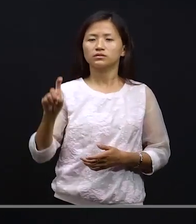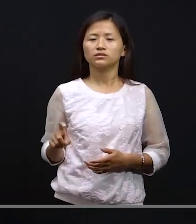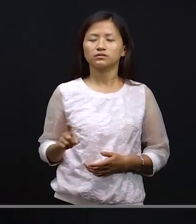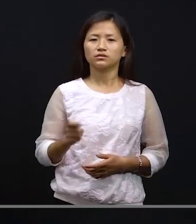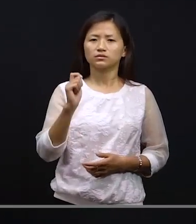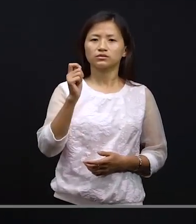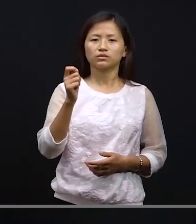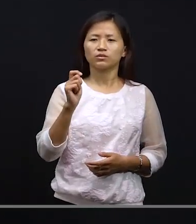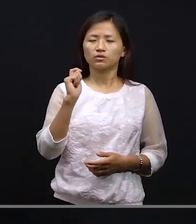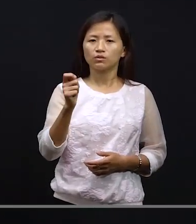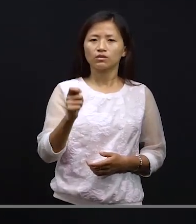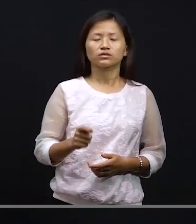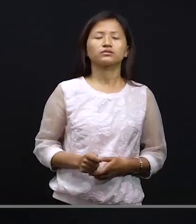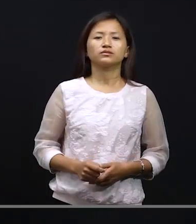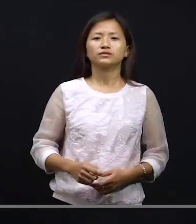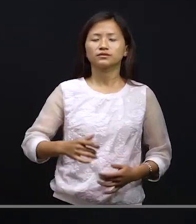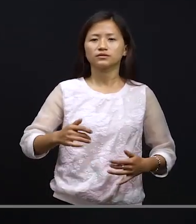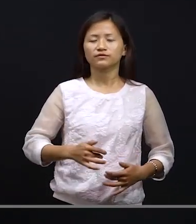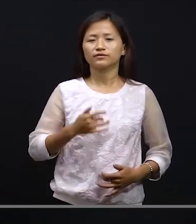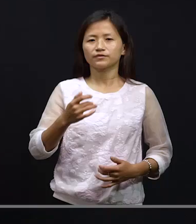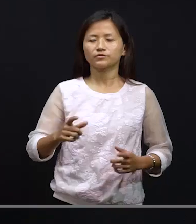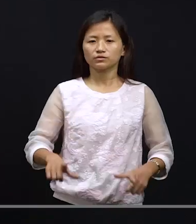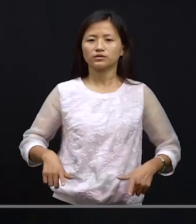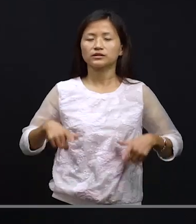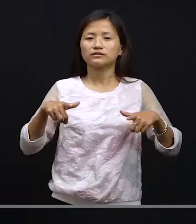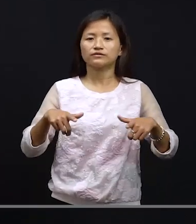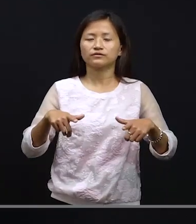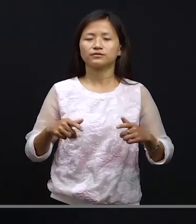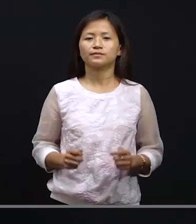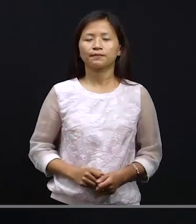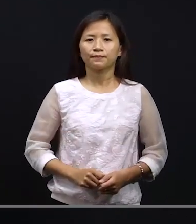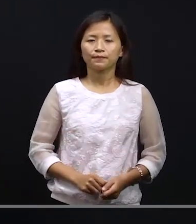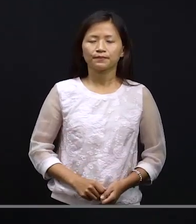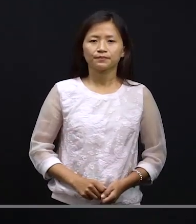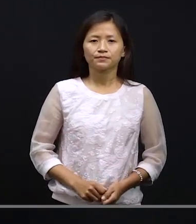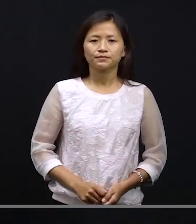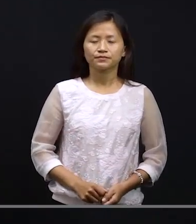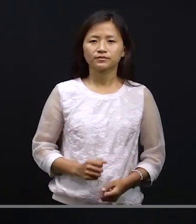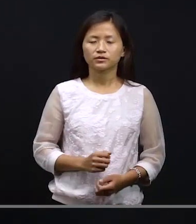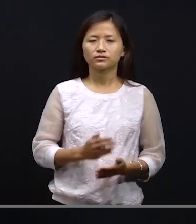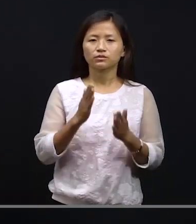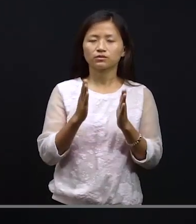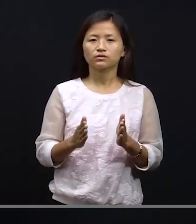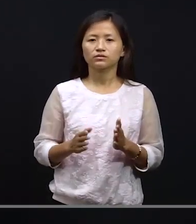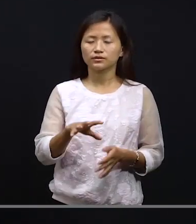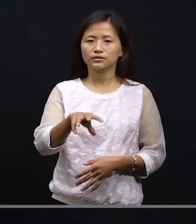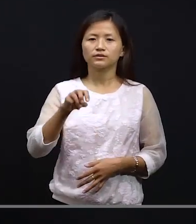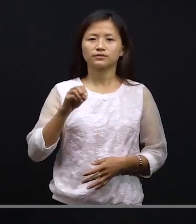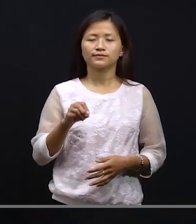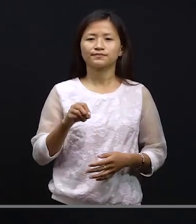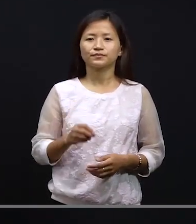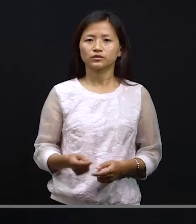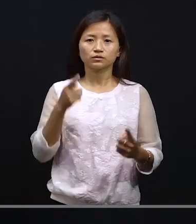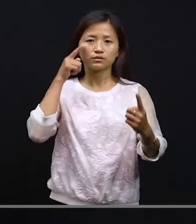to survive. Whether you want to work or not, you still need to work if you want to survive in order to attain